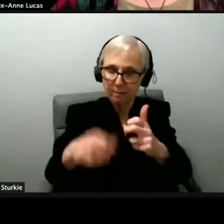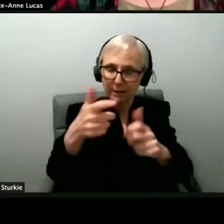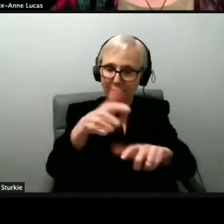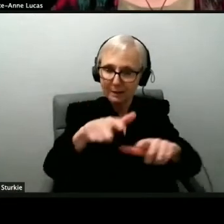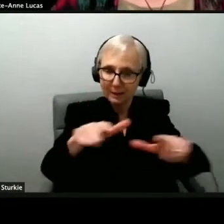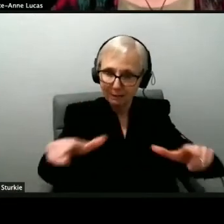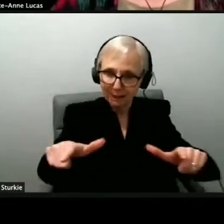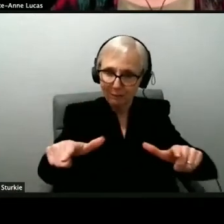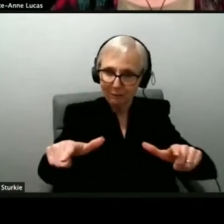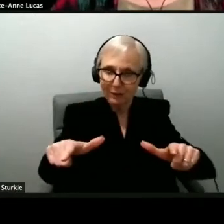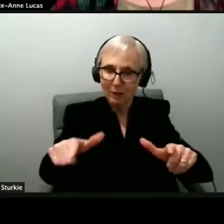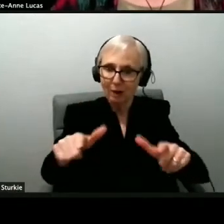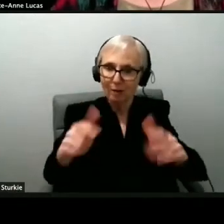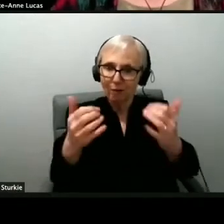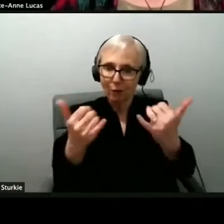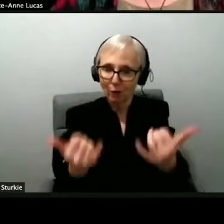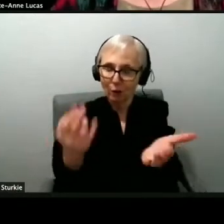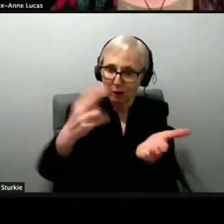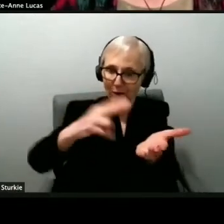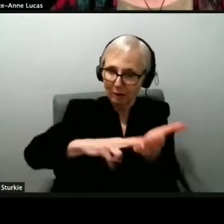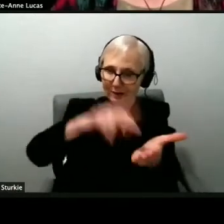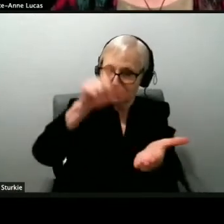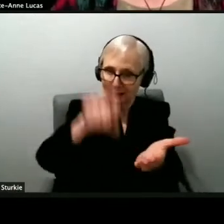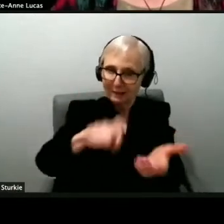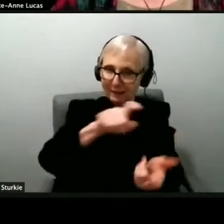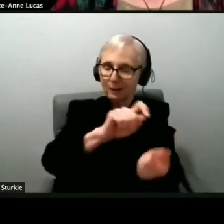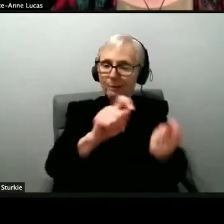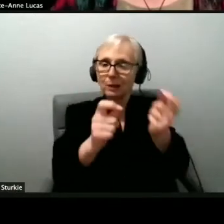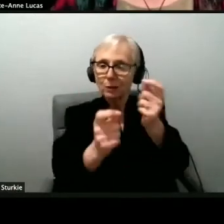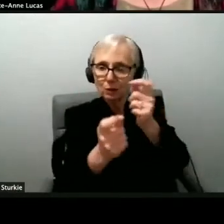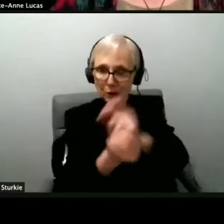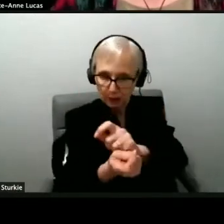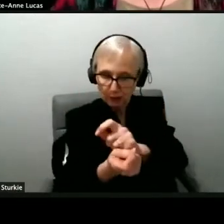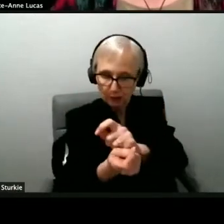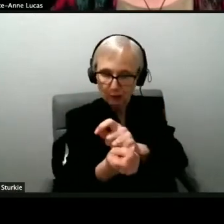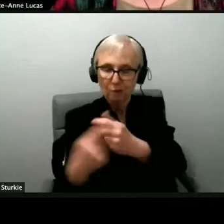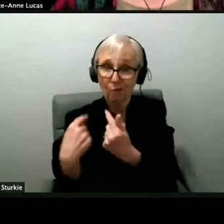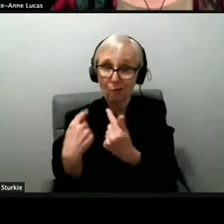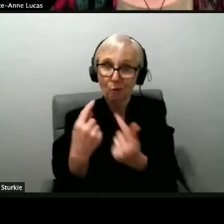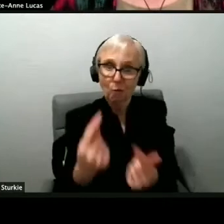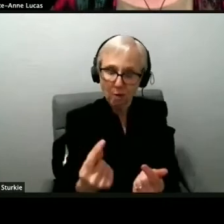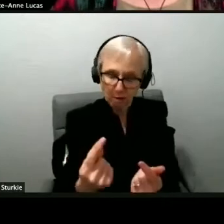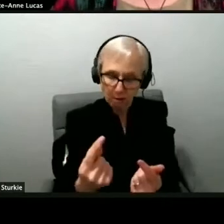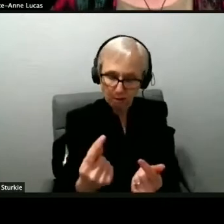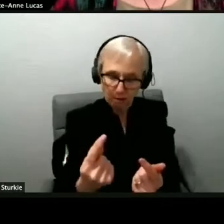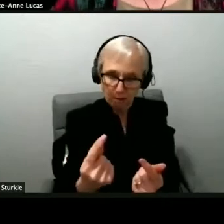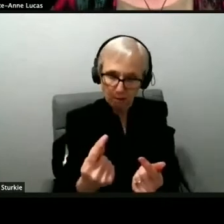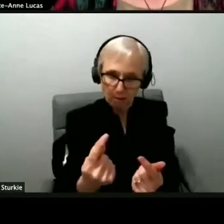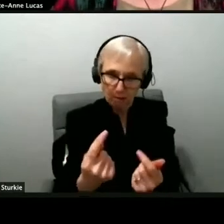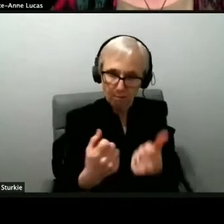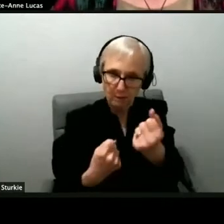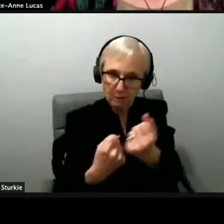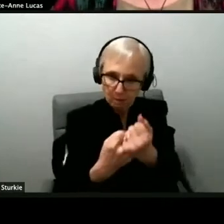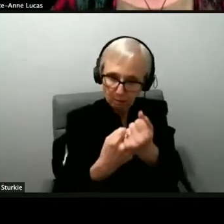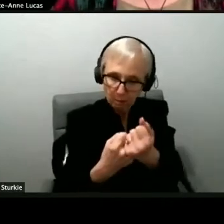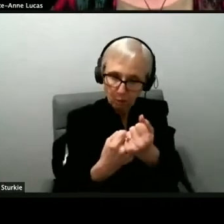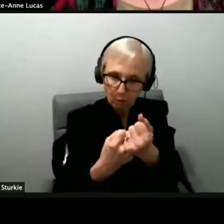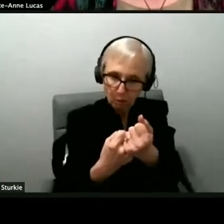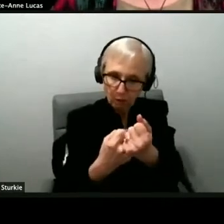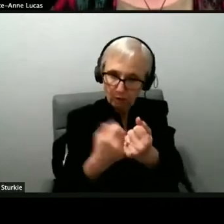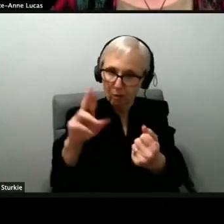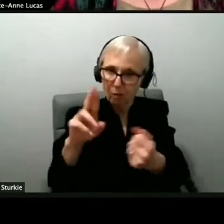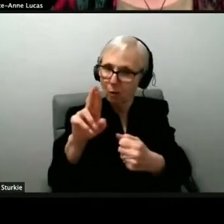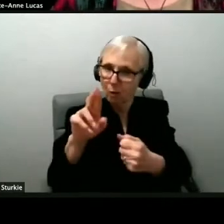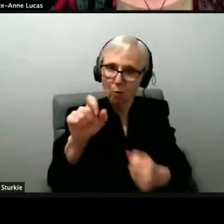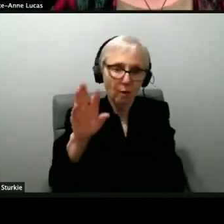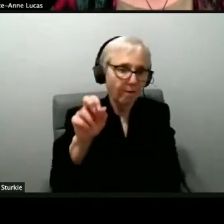language of the current contract needs to be changed. It has needed to be changed for a while, but to support this particular referendum,